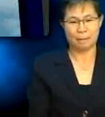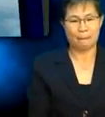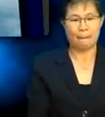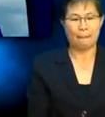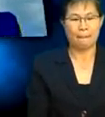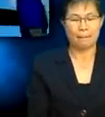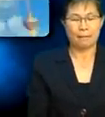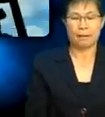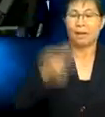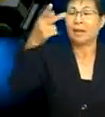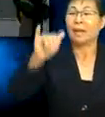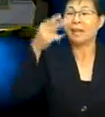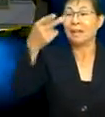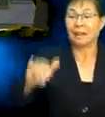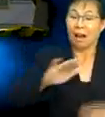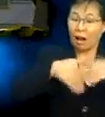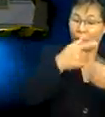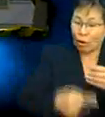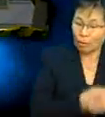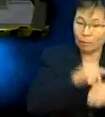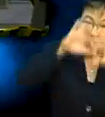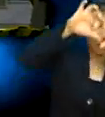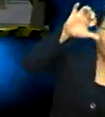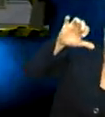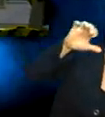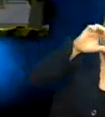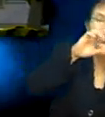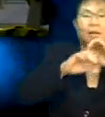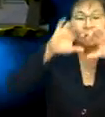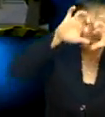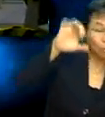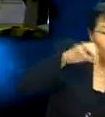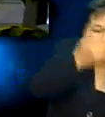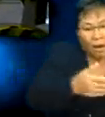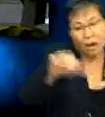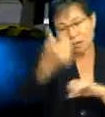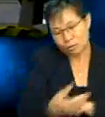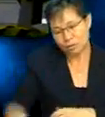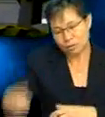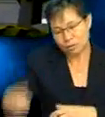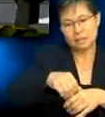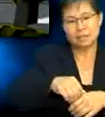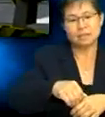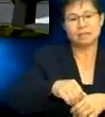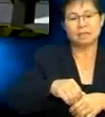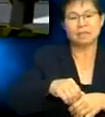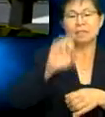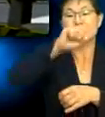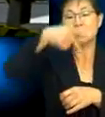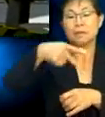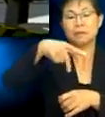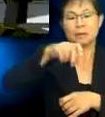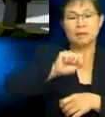Woo! Hey! How about exploring other objects in space? Let's take a look at what else is out there.